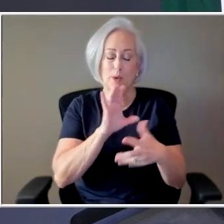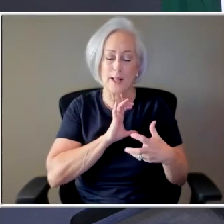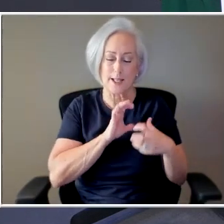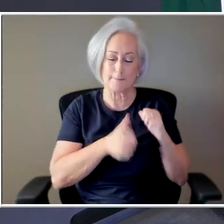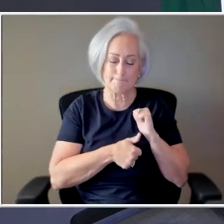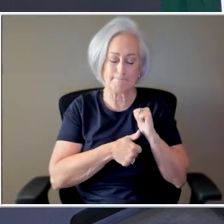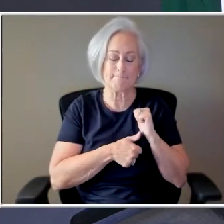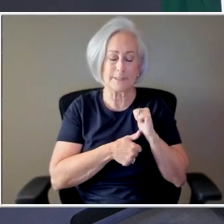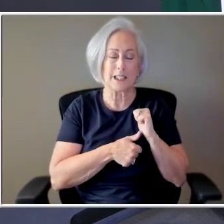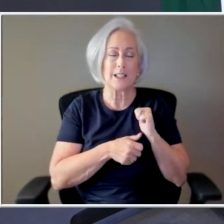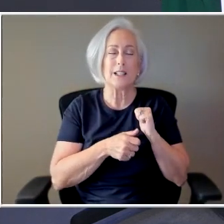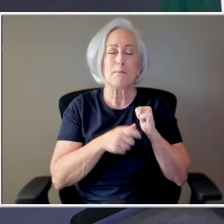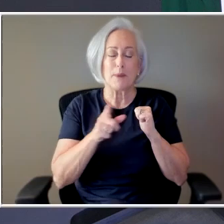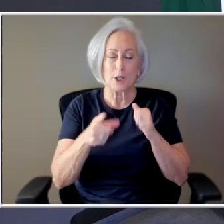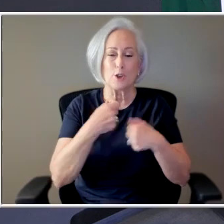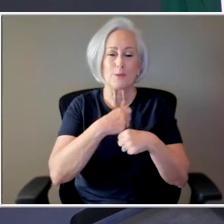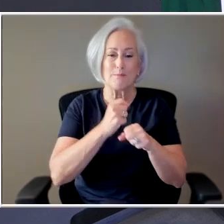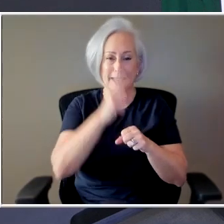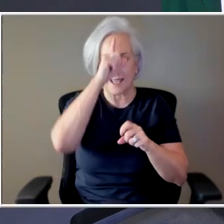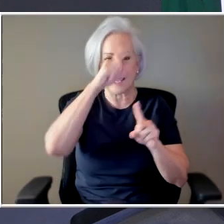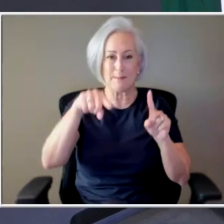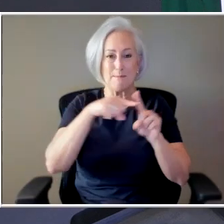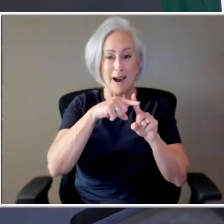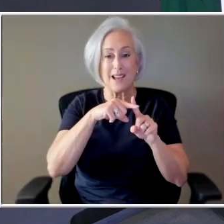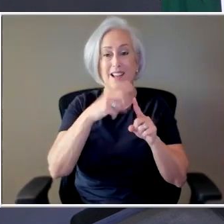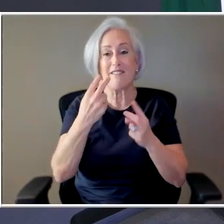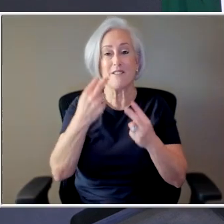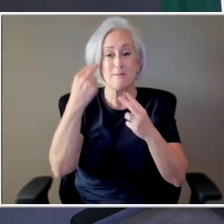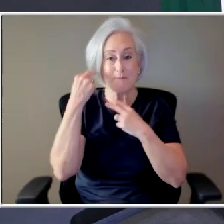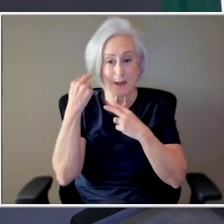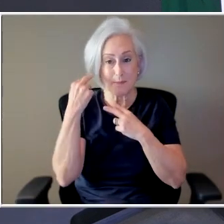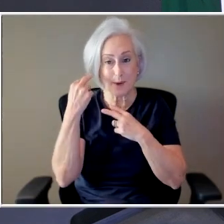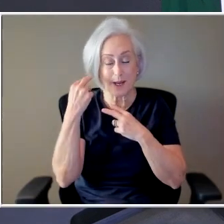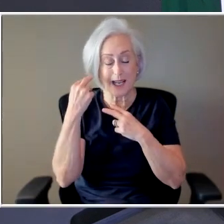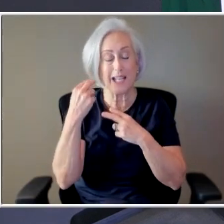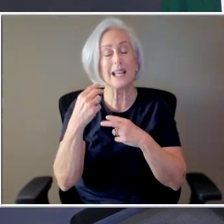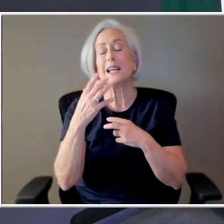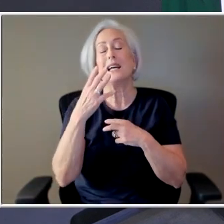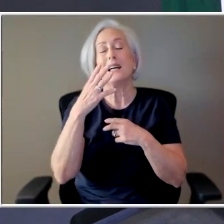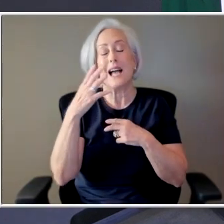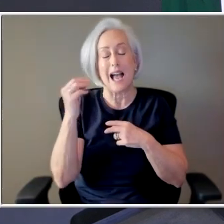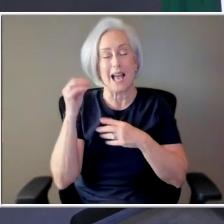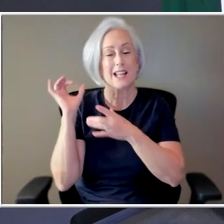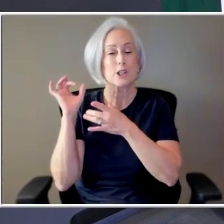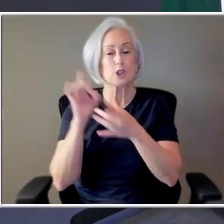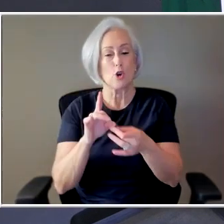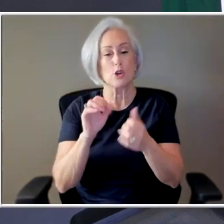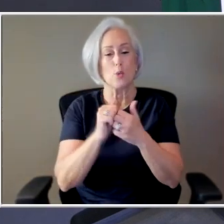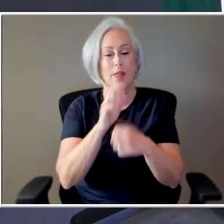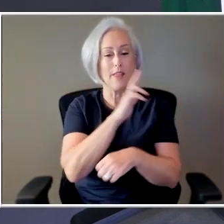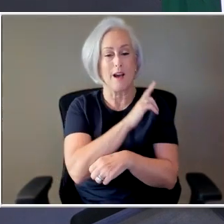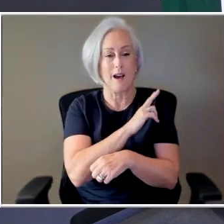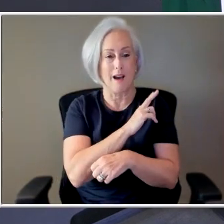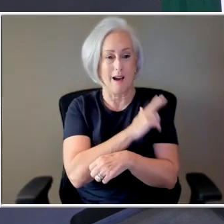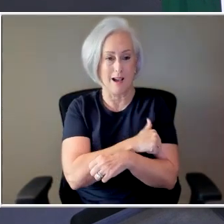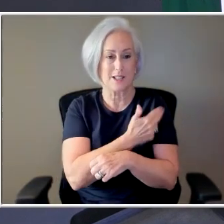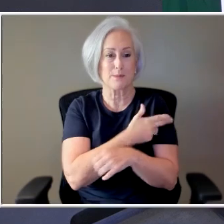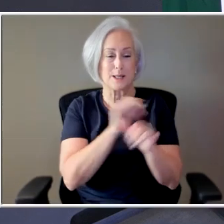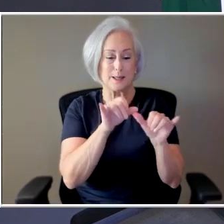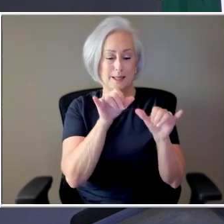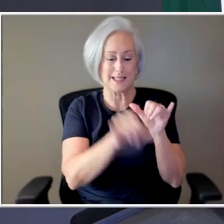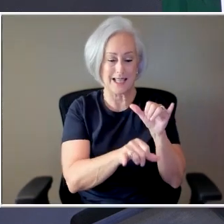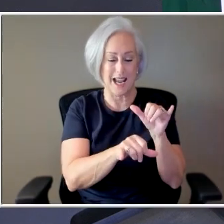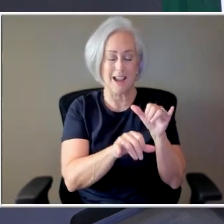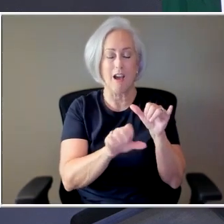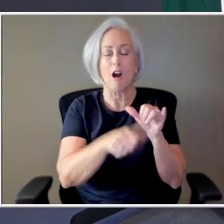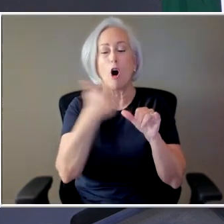Creating positive memories and experiences associated with hospital stays instead of just the problem that brought them there is such a big deal. You all